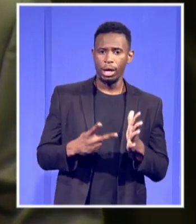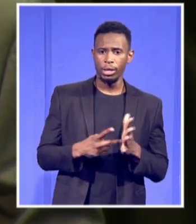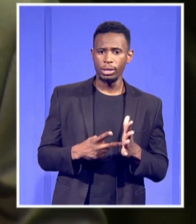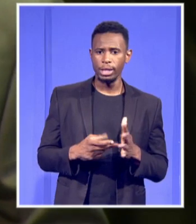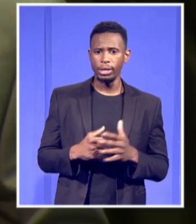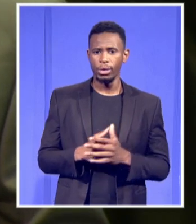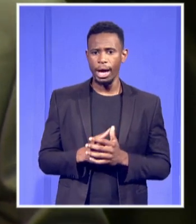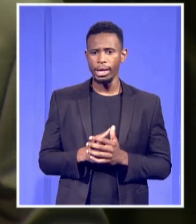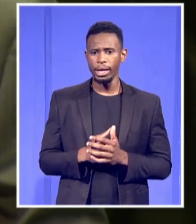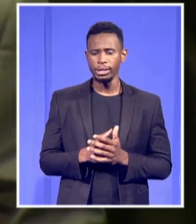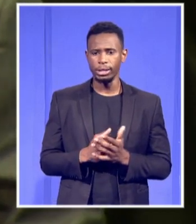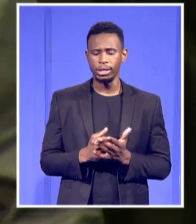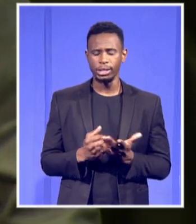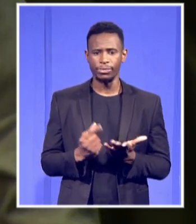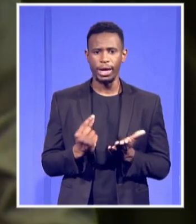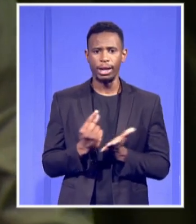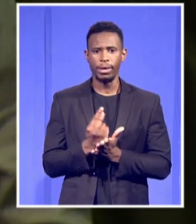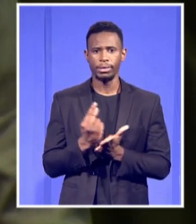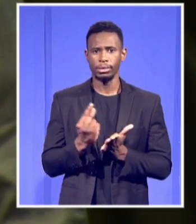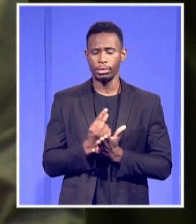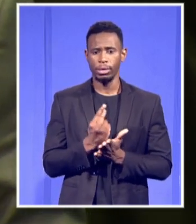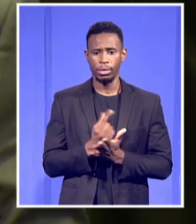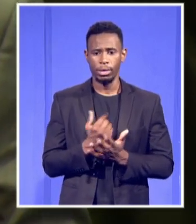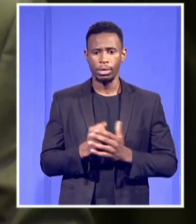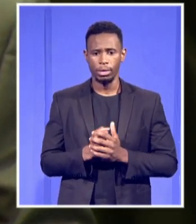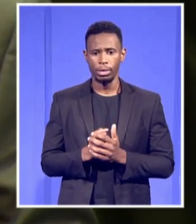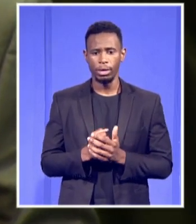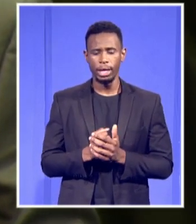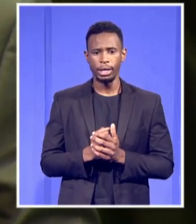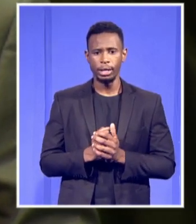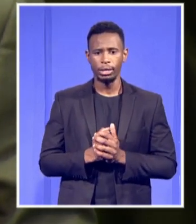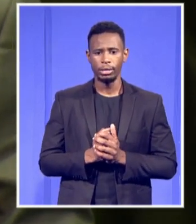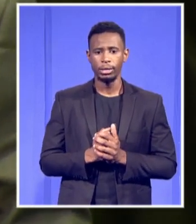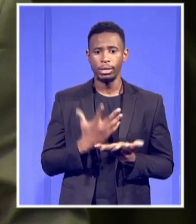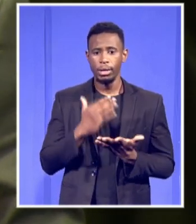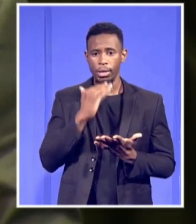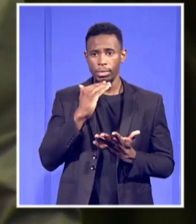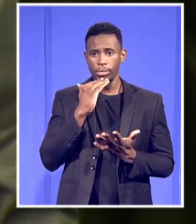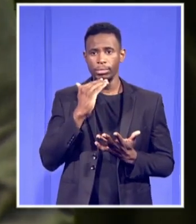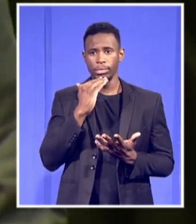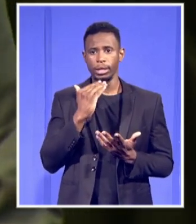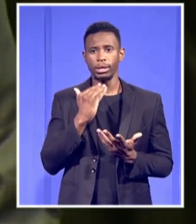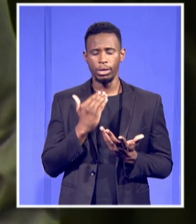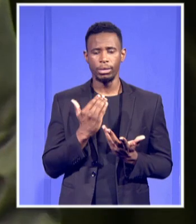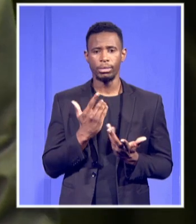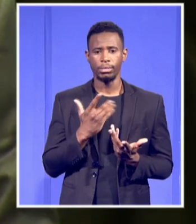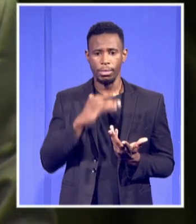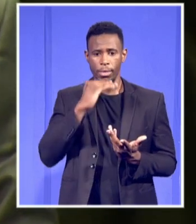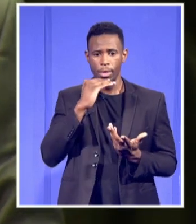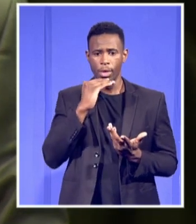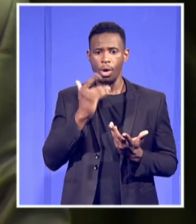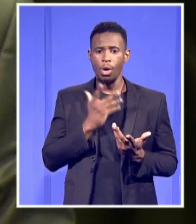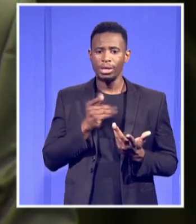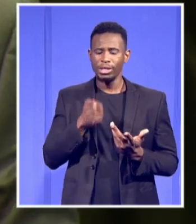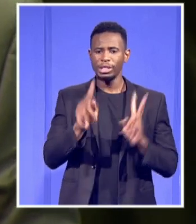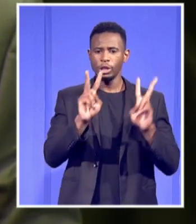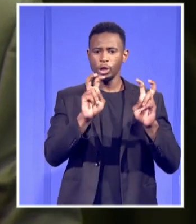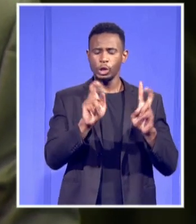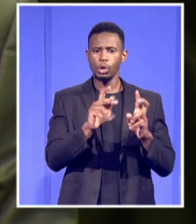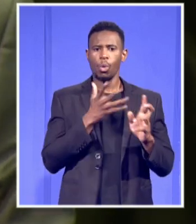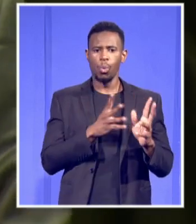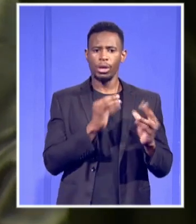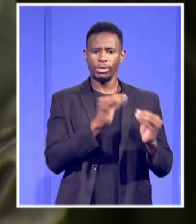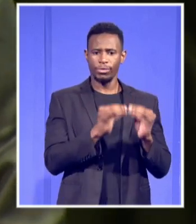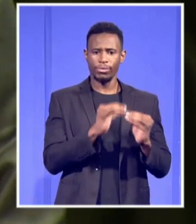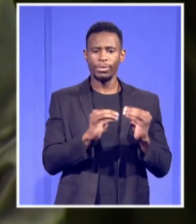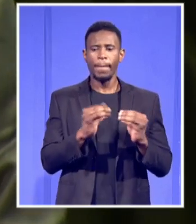we're not saying Uganda, you must move the Ugandan style, but every country must have its style of addressing those for its